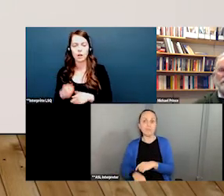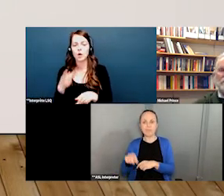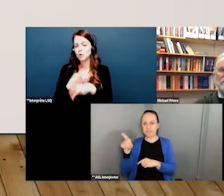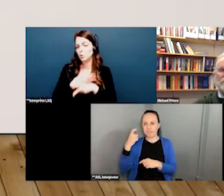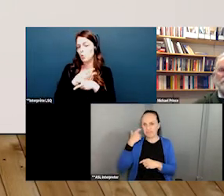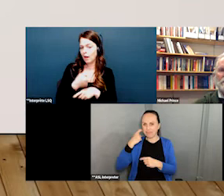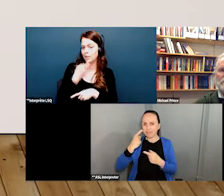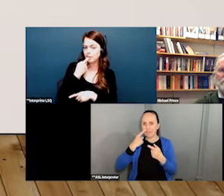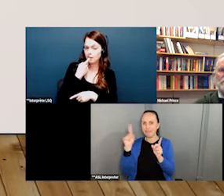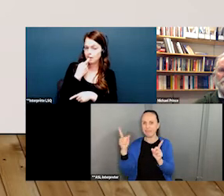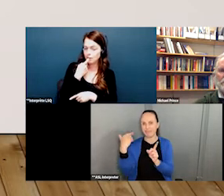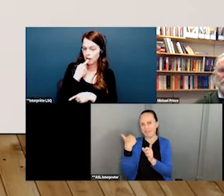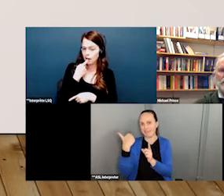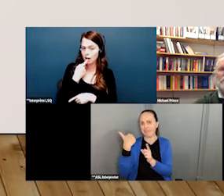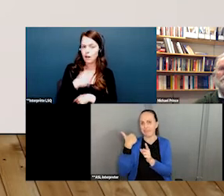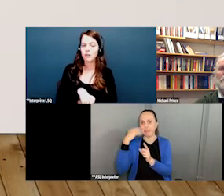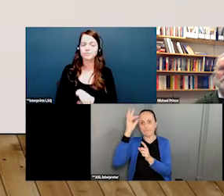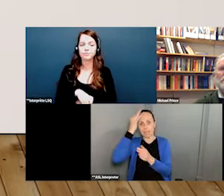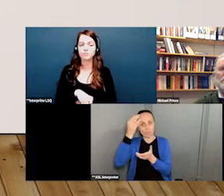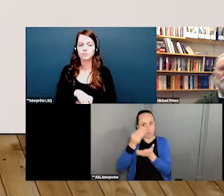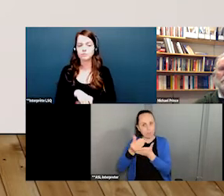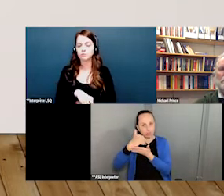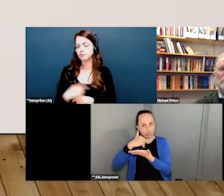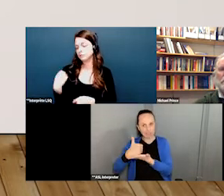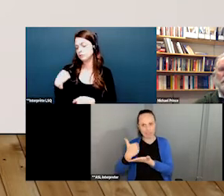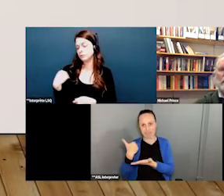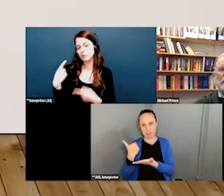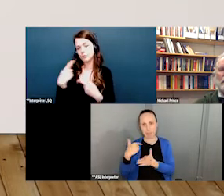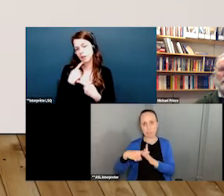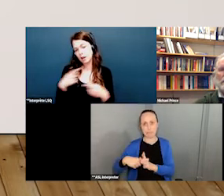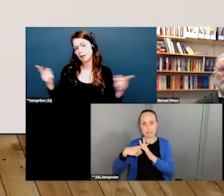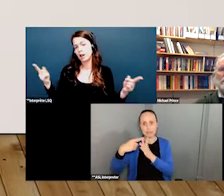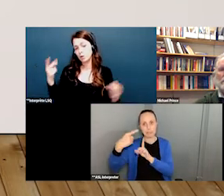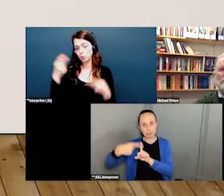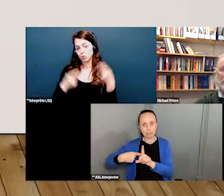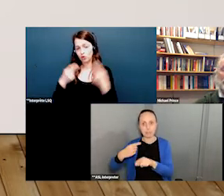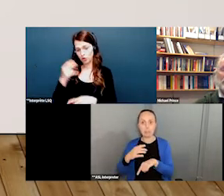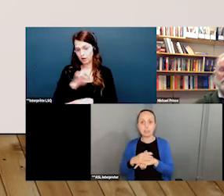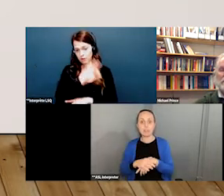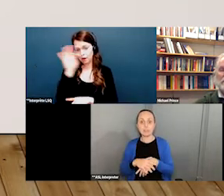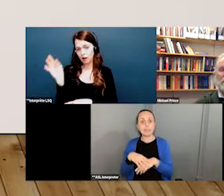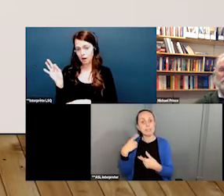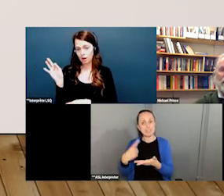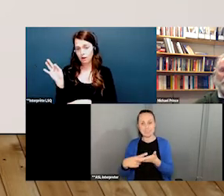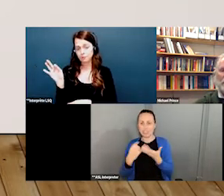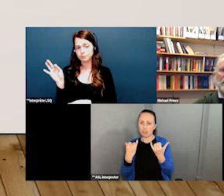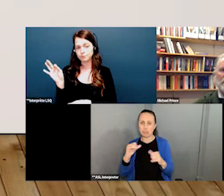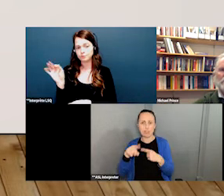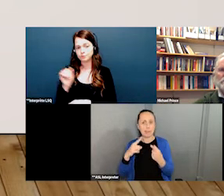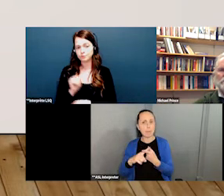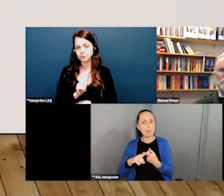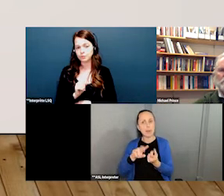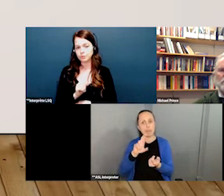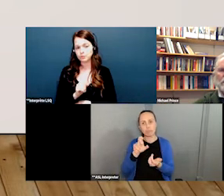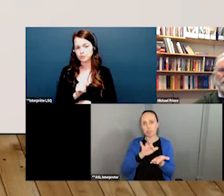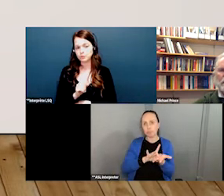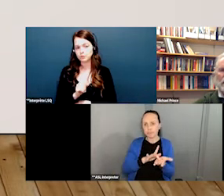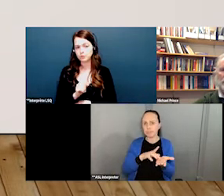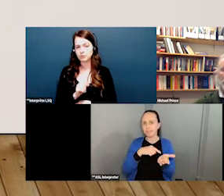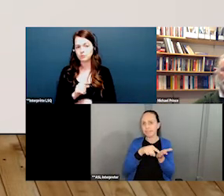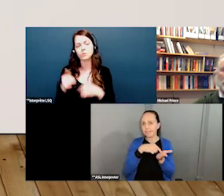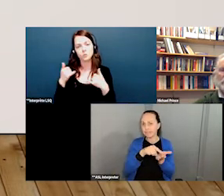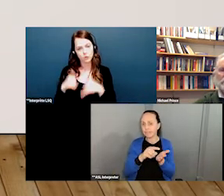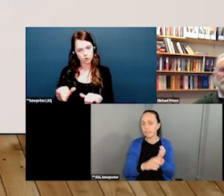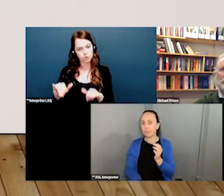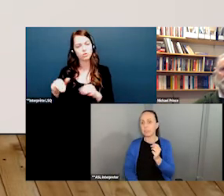in the most recent federal budget earlier this month. Discussion still around pharmacare